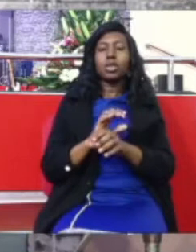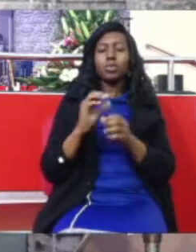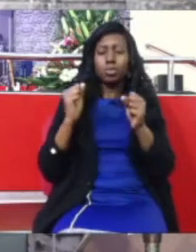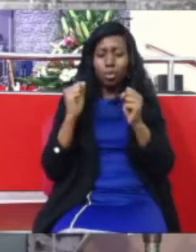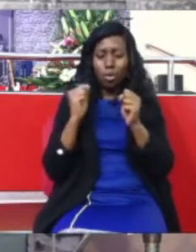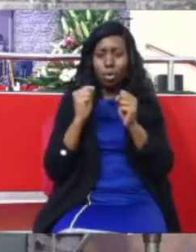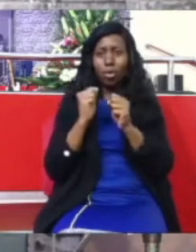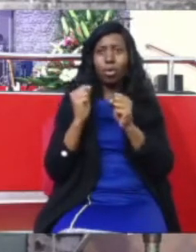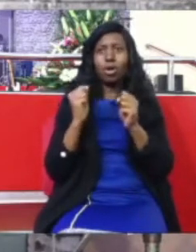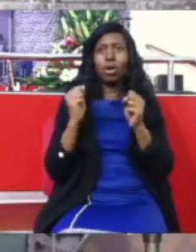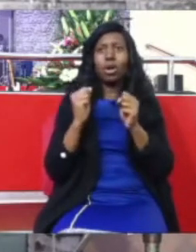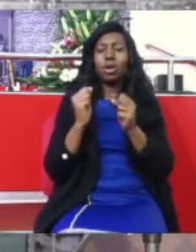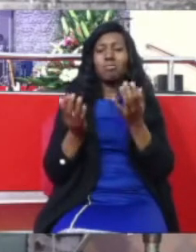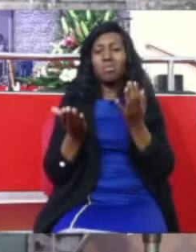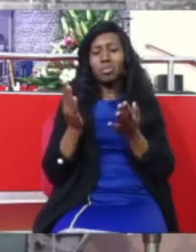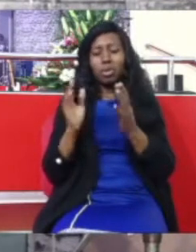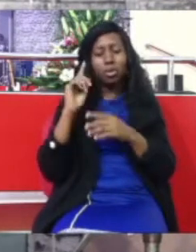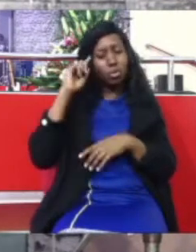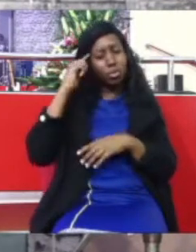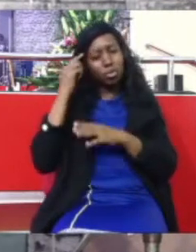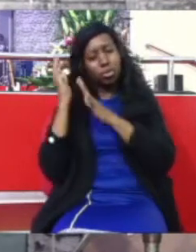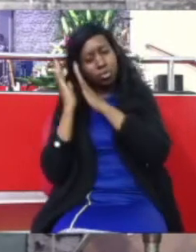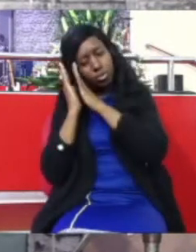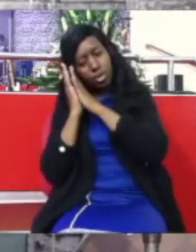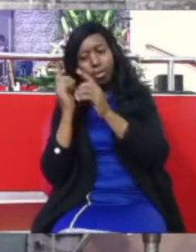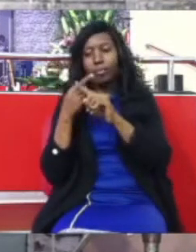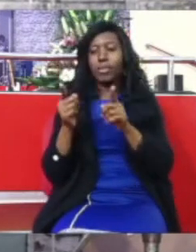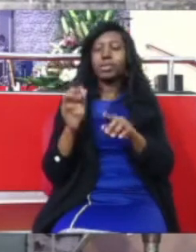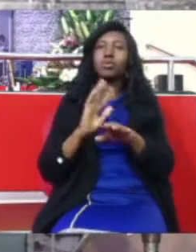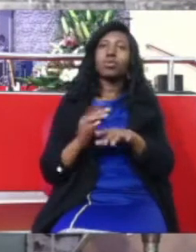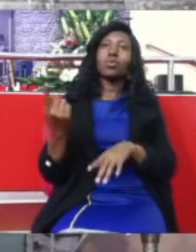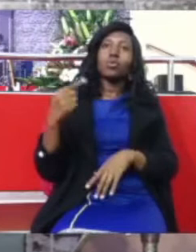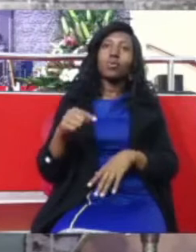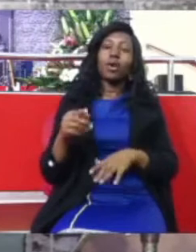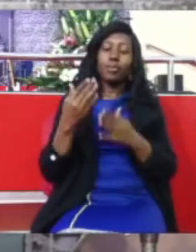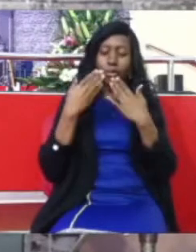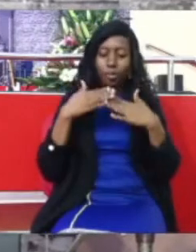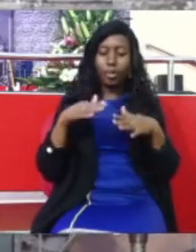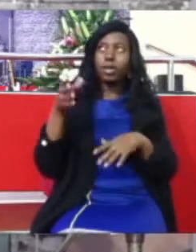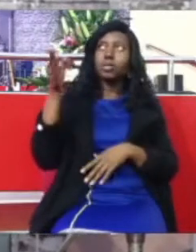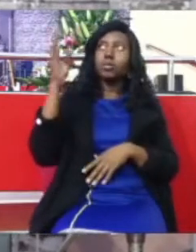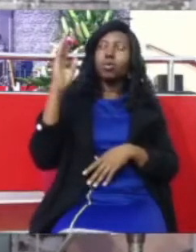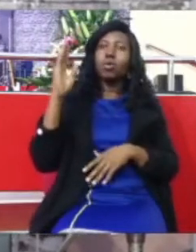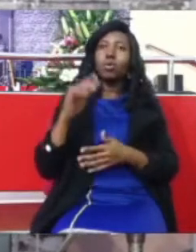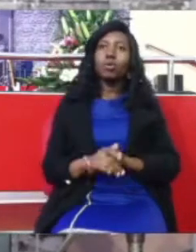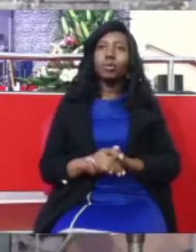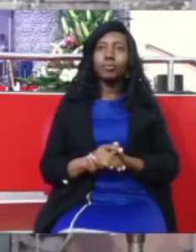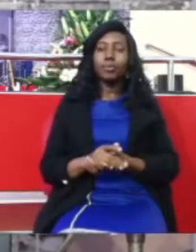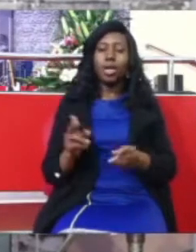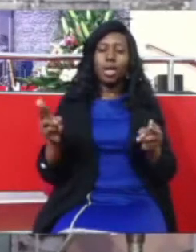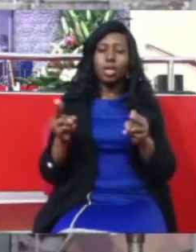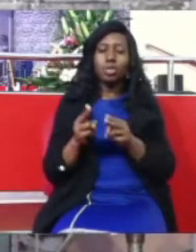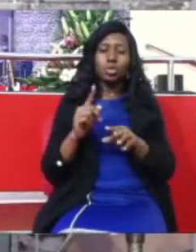to be inside your blankets. But imagine you came. And so I want to really bless God for you. And to take a brief moment, because